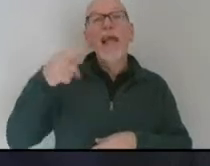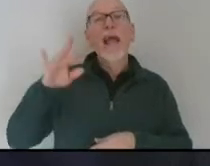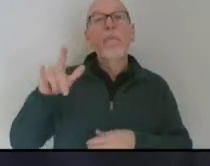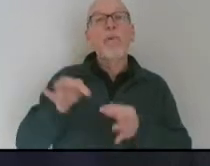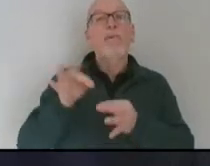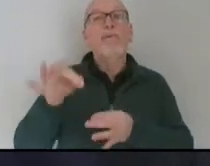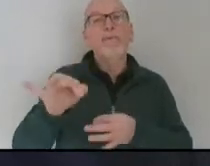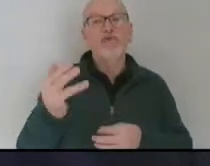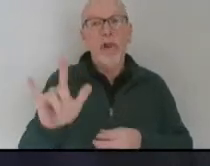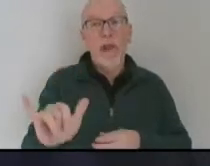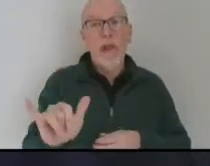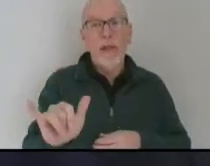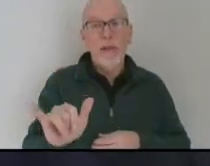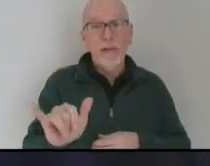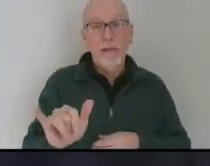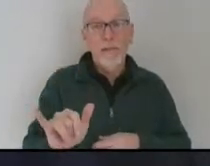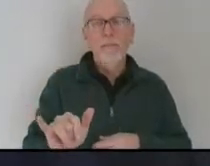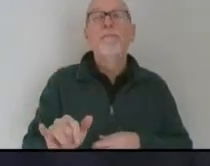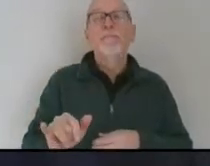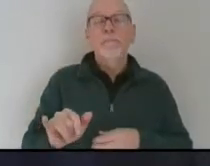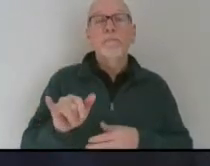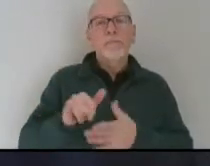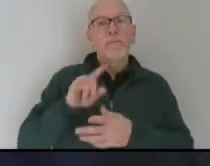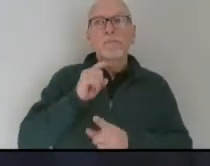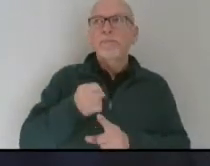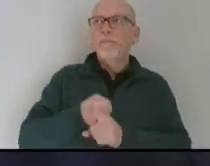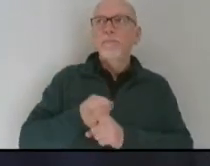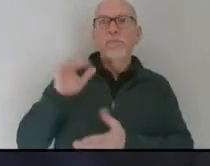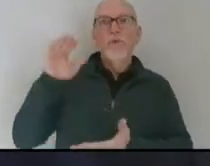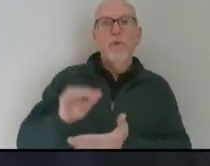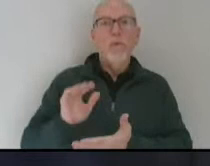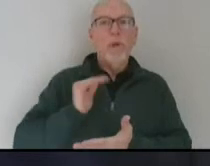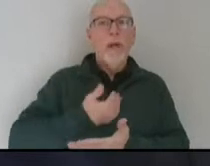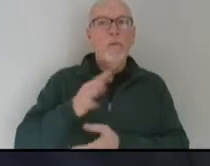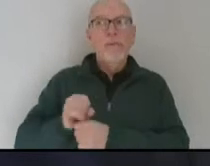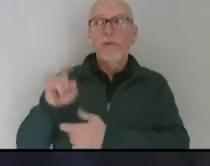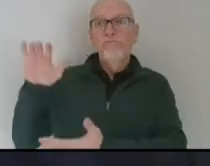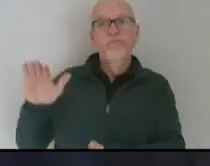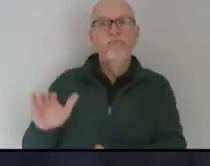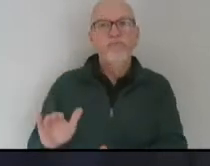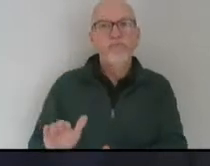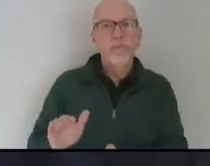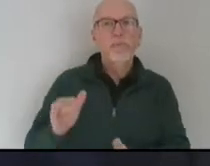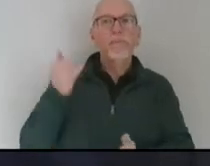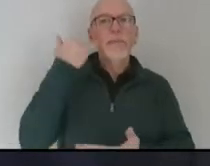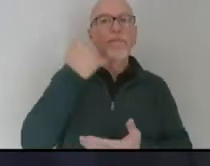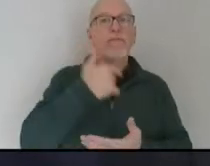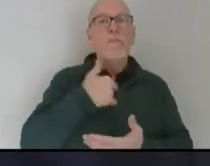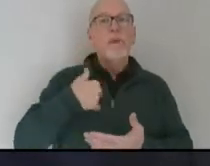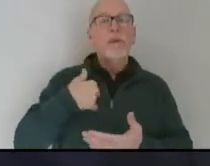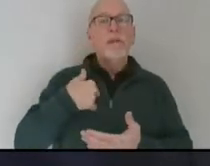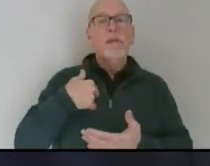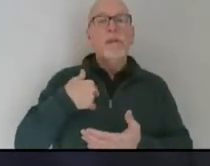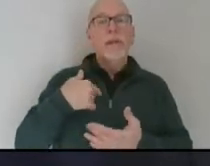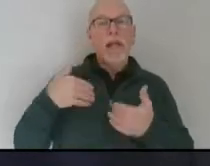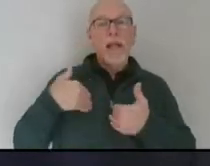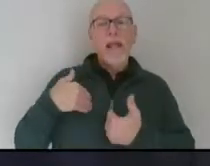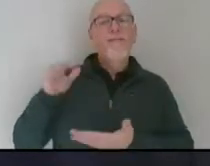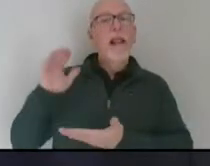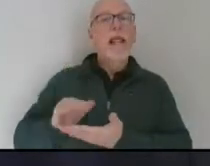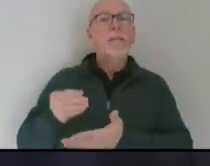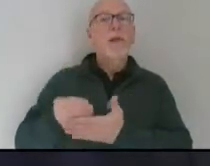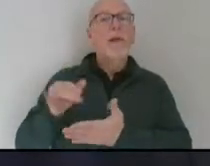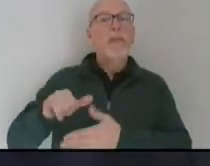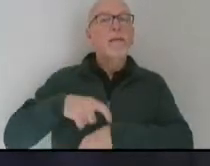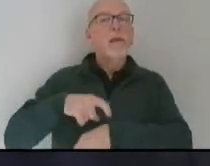which really significantly lowered those reserves. If we had been maintaining less reserves at that